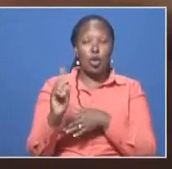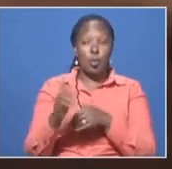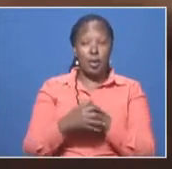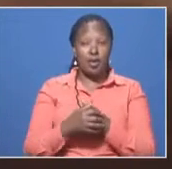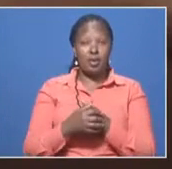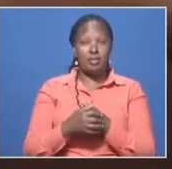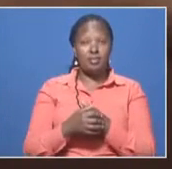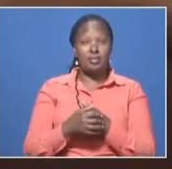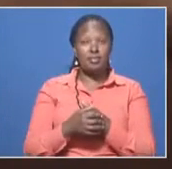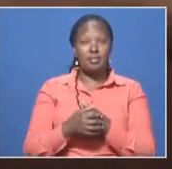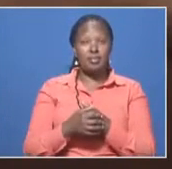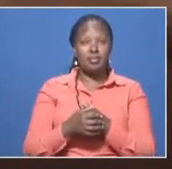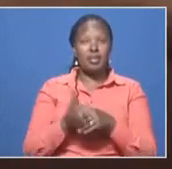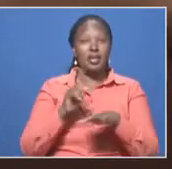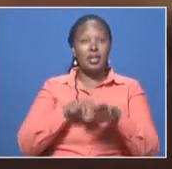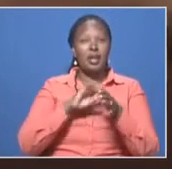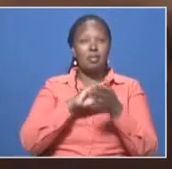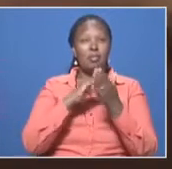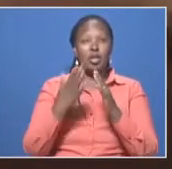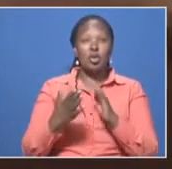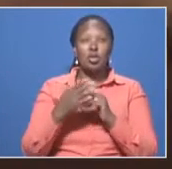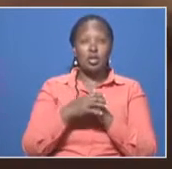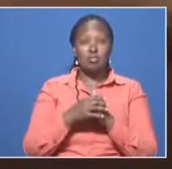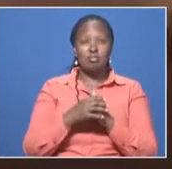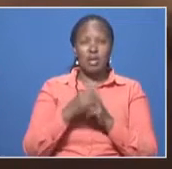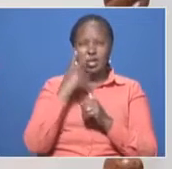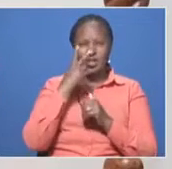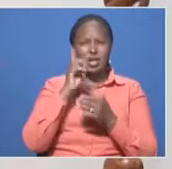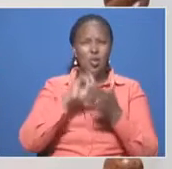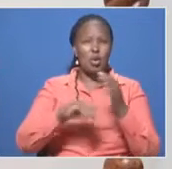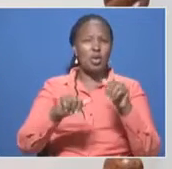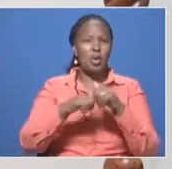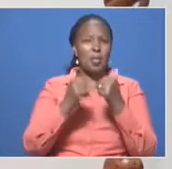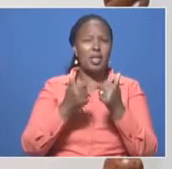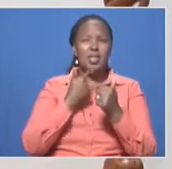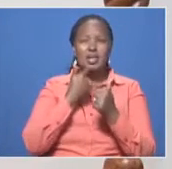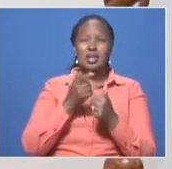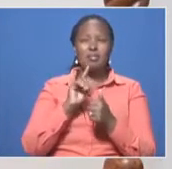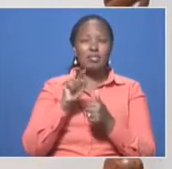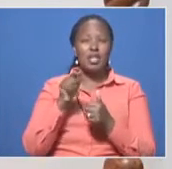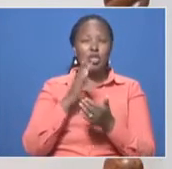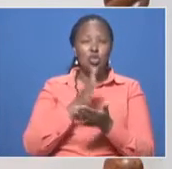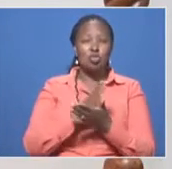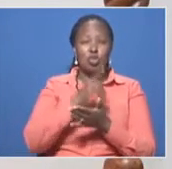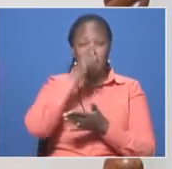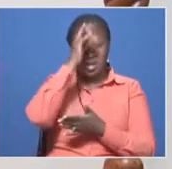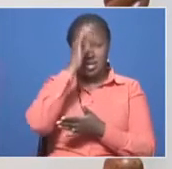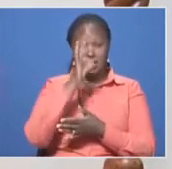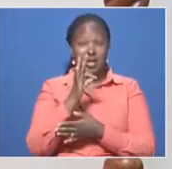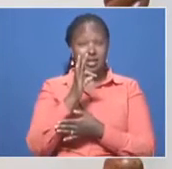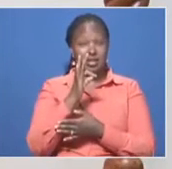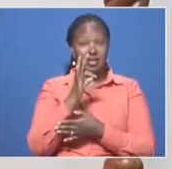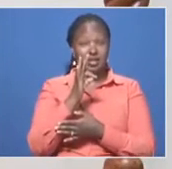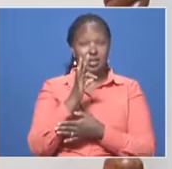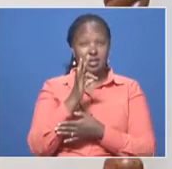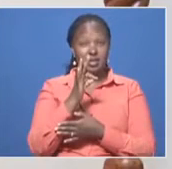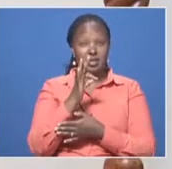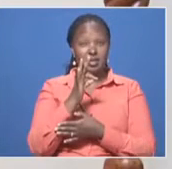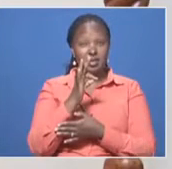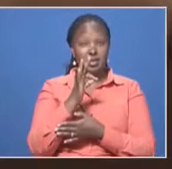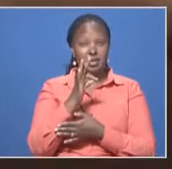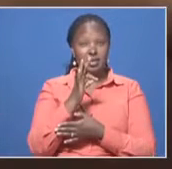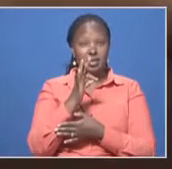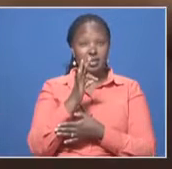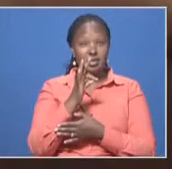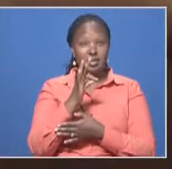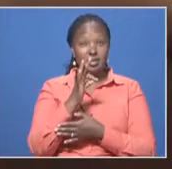And when the doctors realized what happened, they said, no, this is serious. I had an